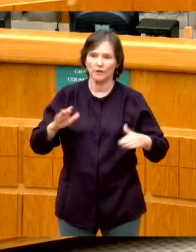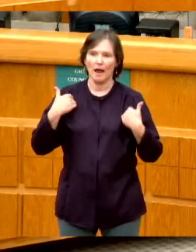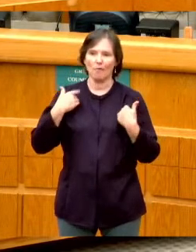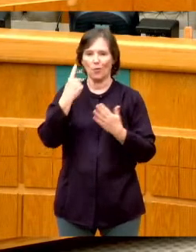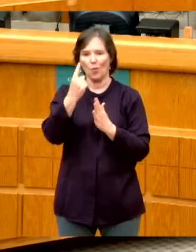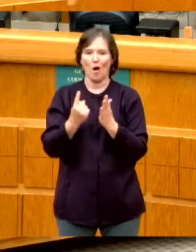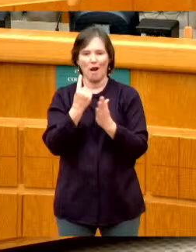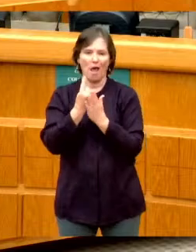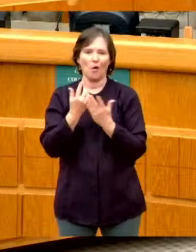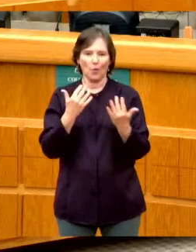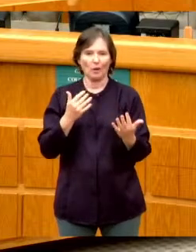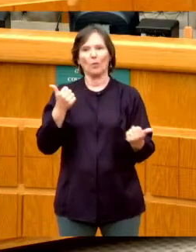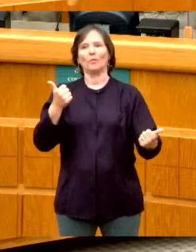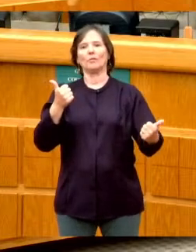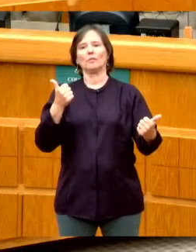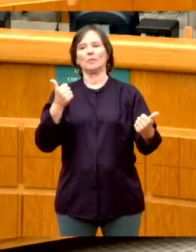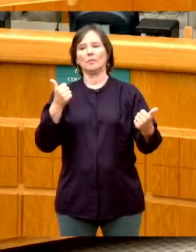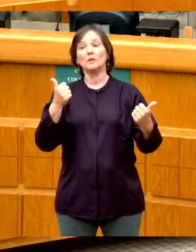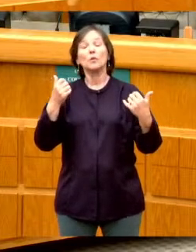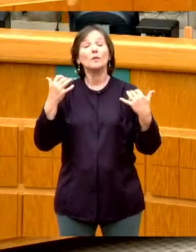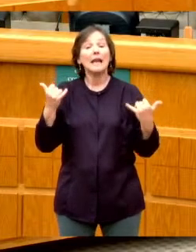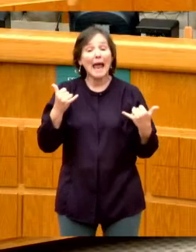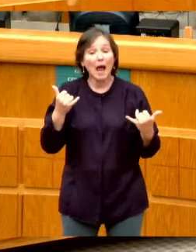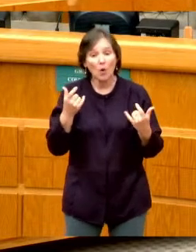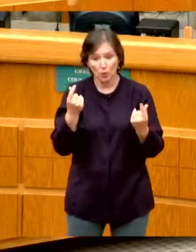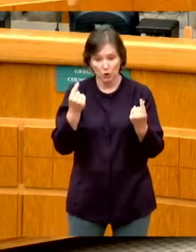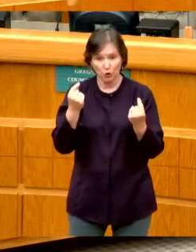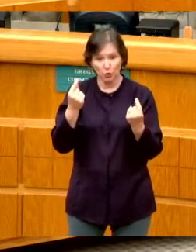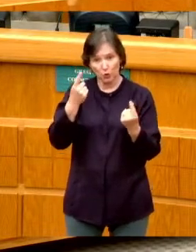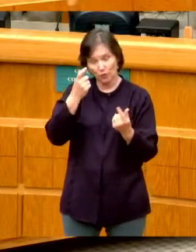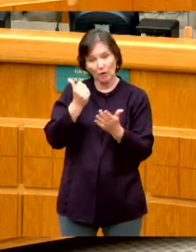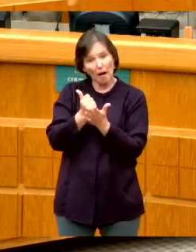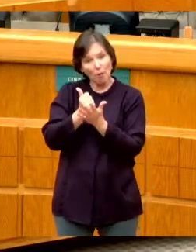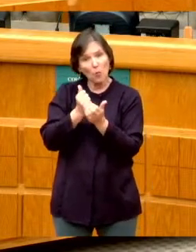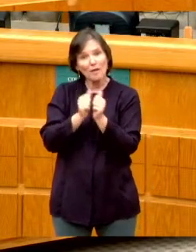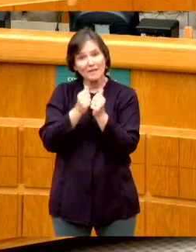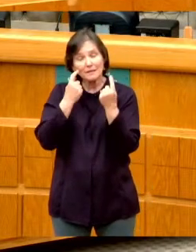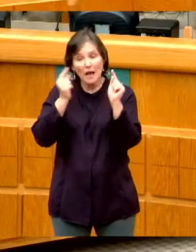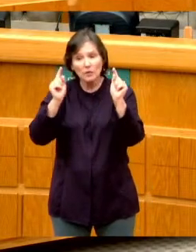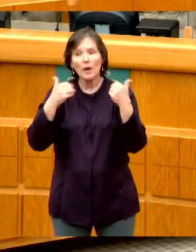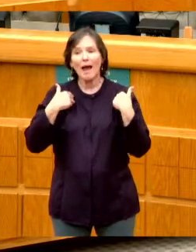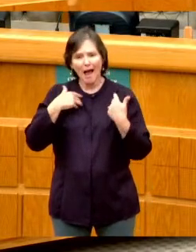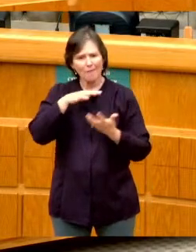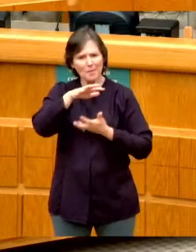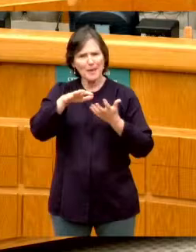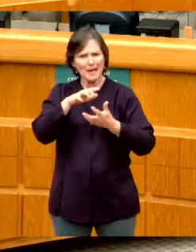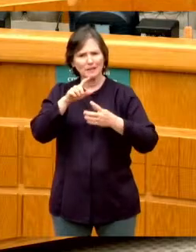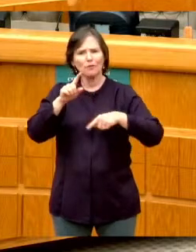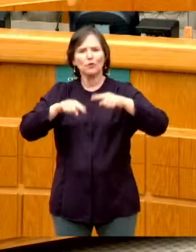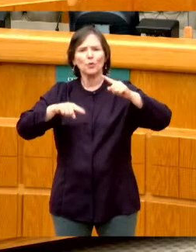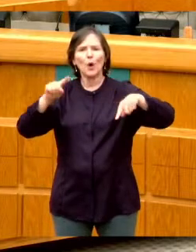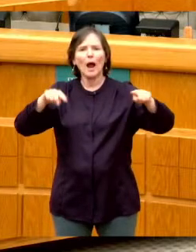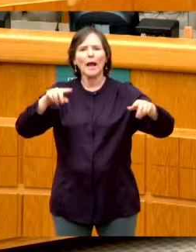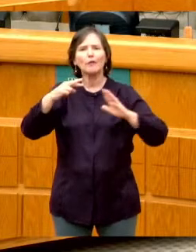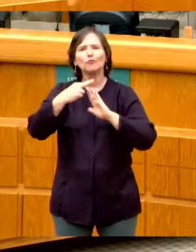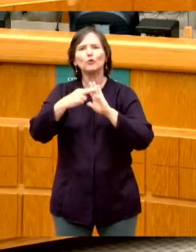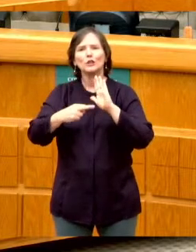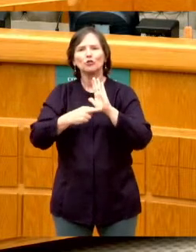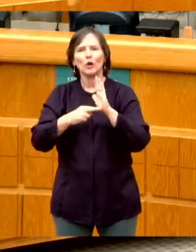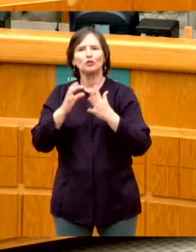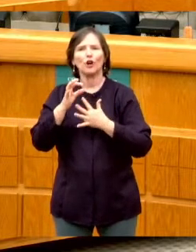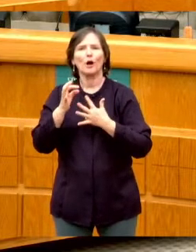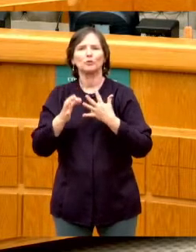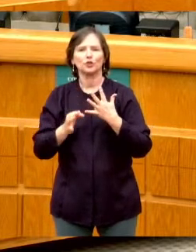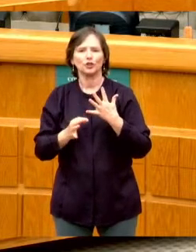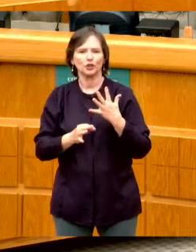divide. So now we have a mix of registration options. And I think that we all agree that it's the best method that's available in